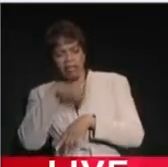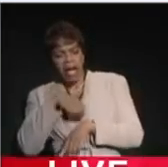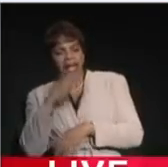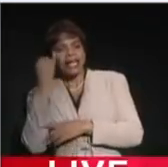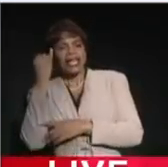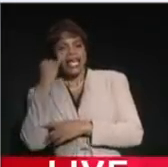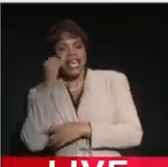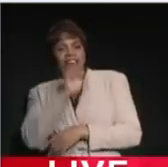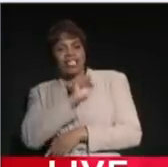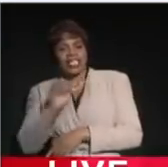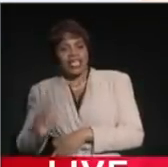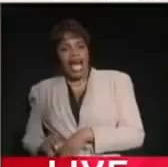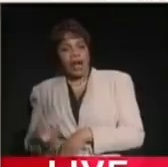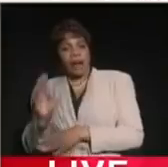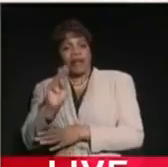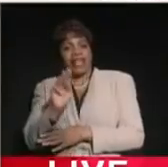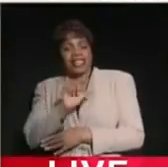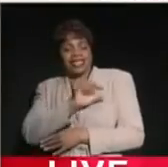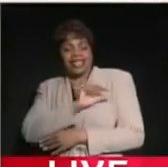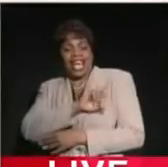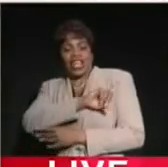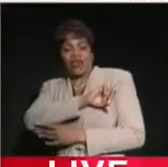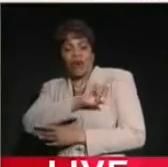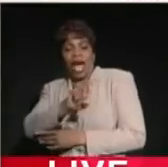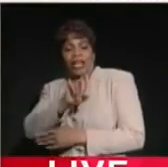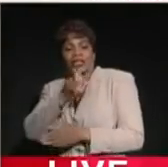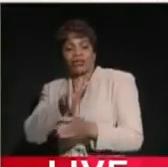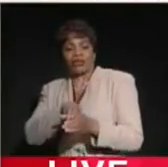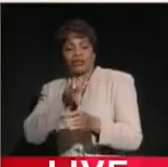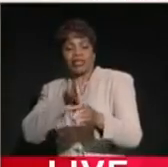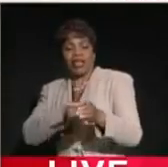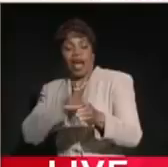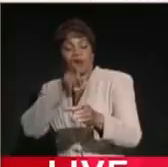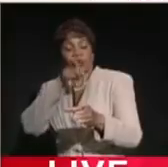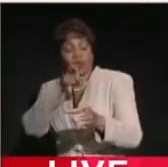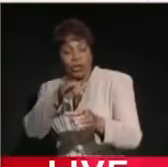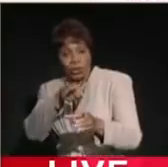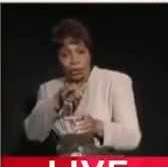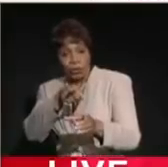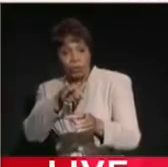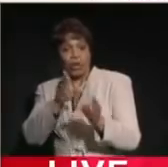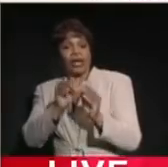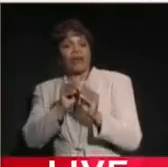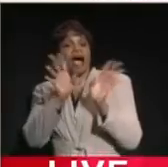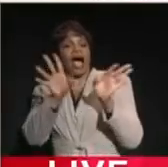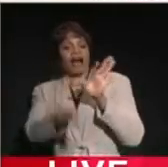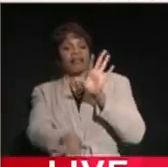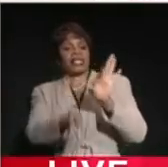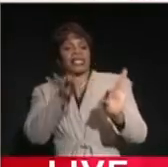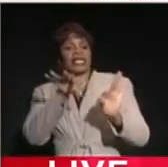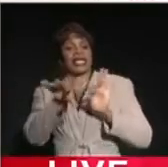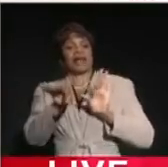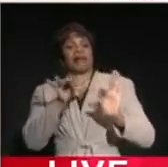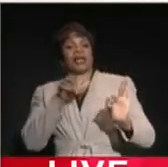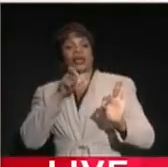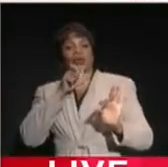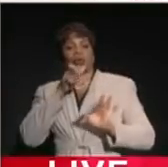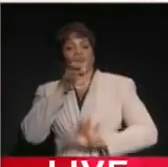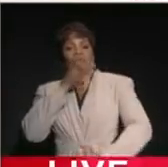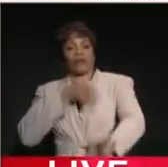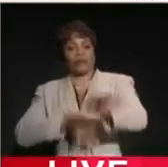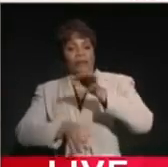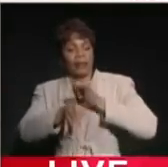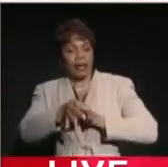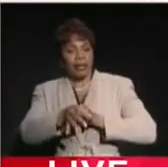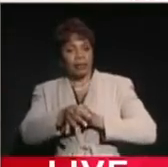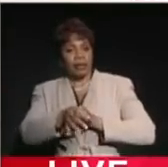Senator Menendez is convicted and you ask him to resign, will you then obviously get to pick the replacement? Would